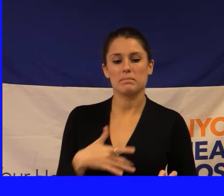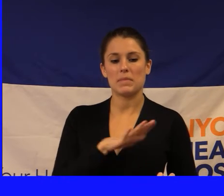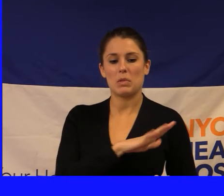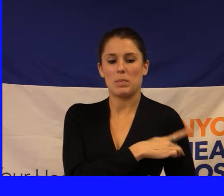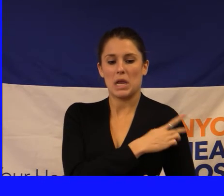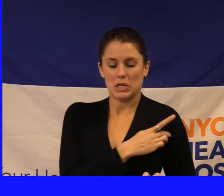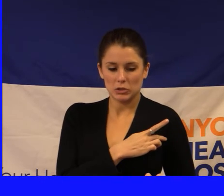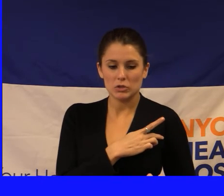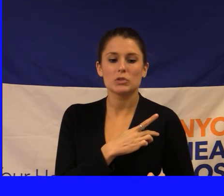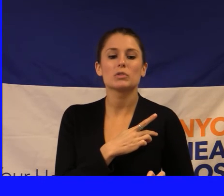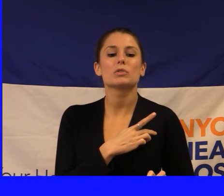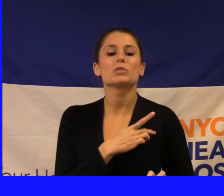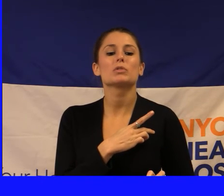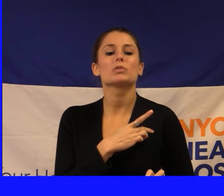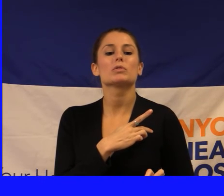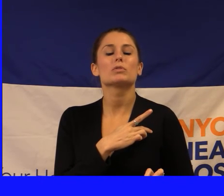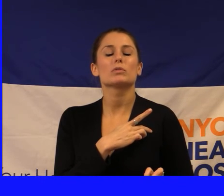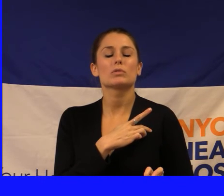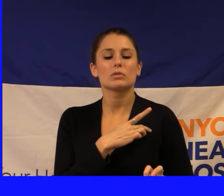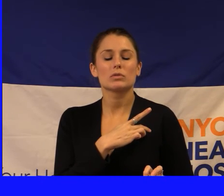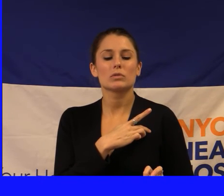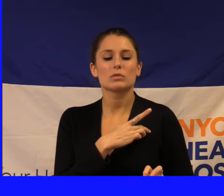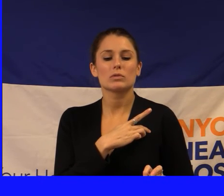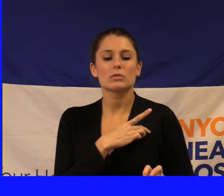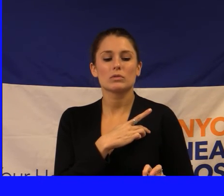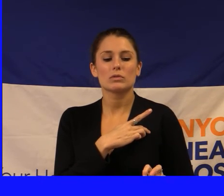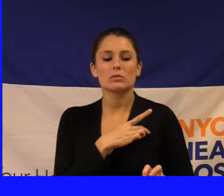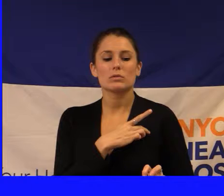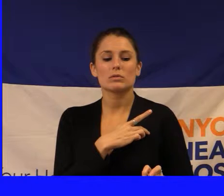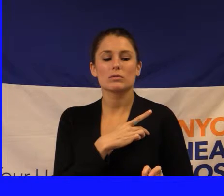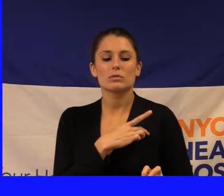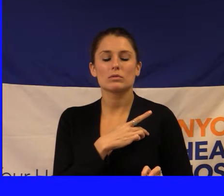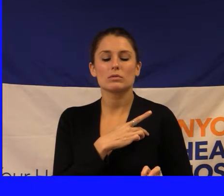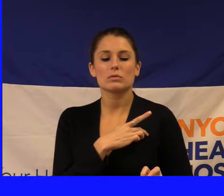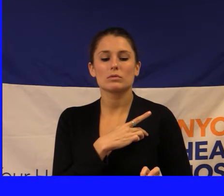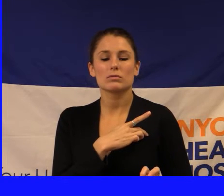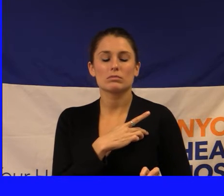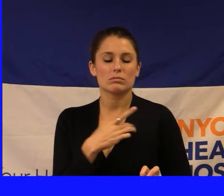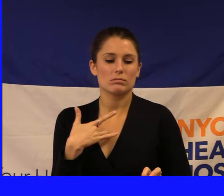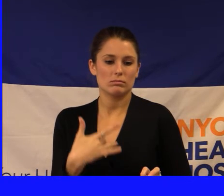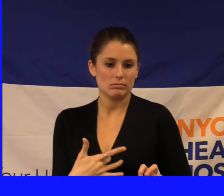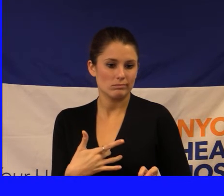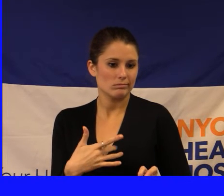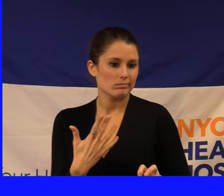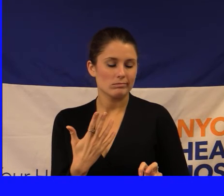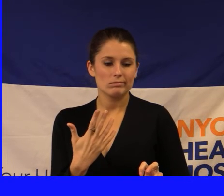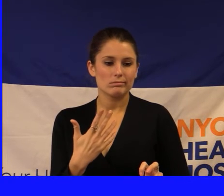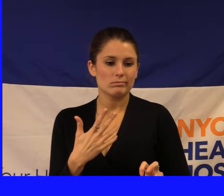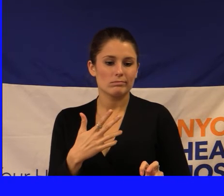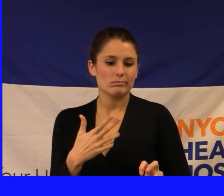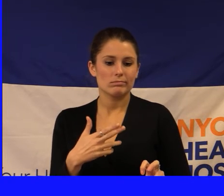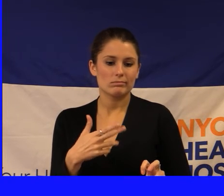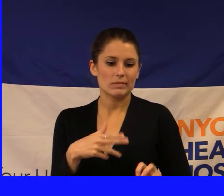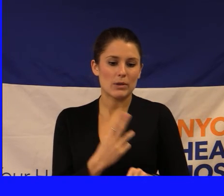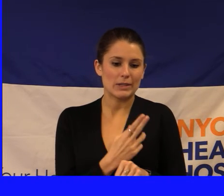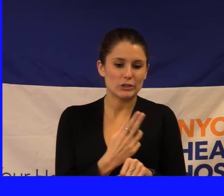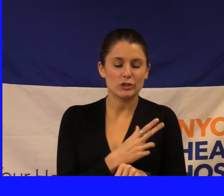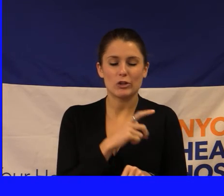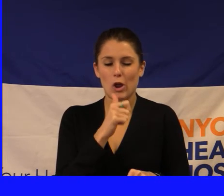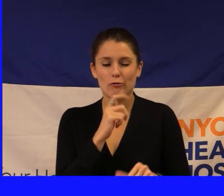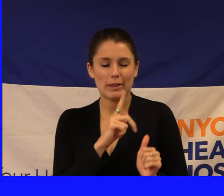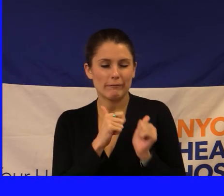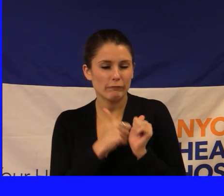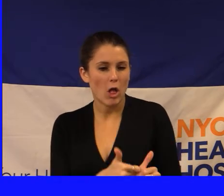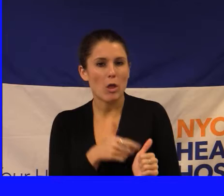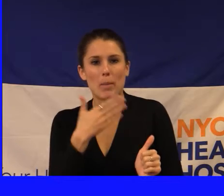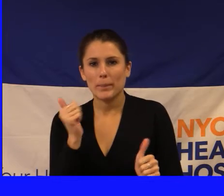have their own clinical practices that are not consistent with best practice and